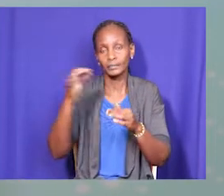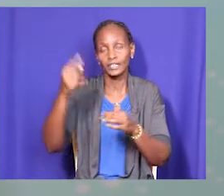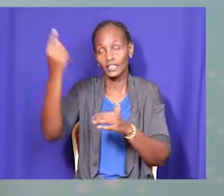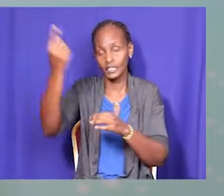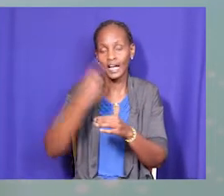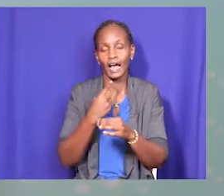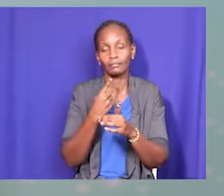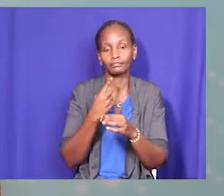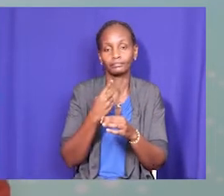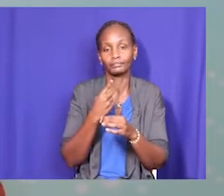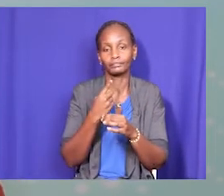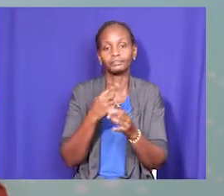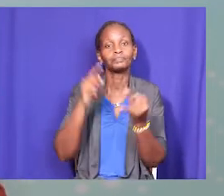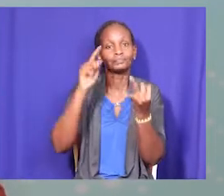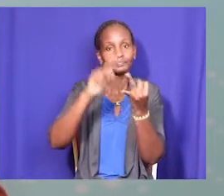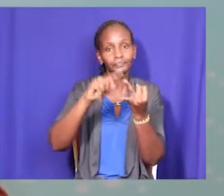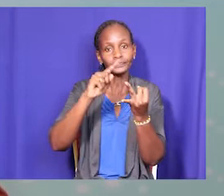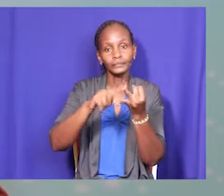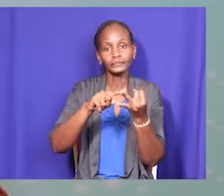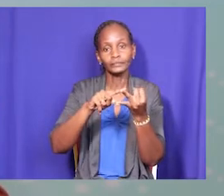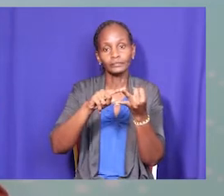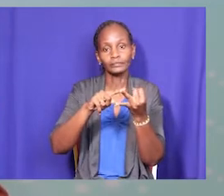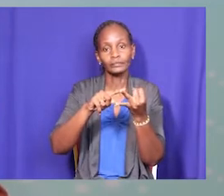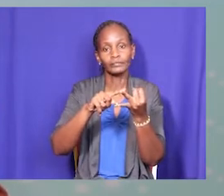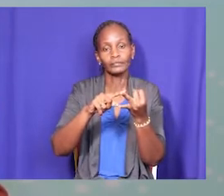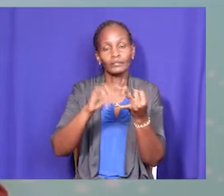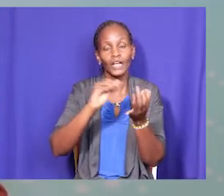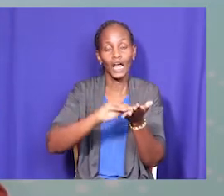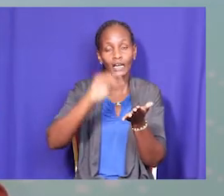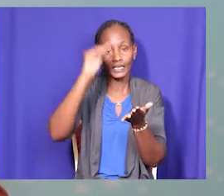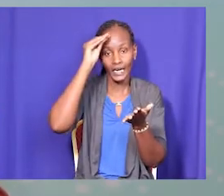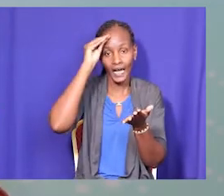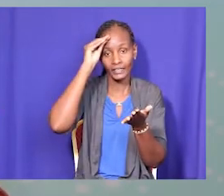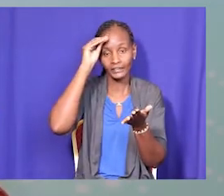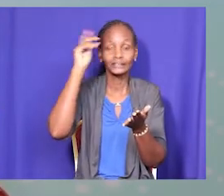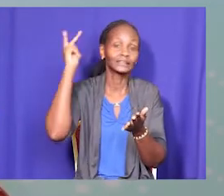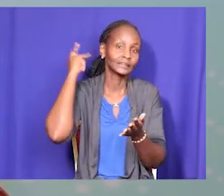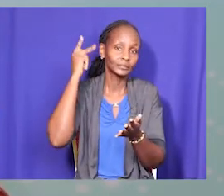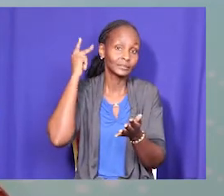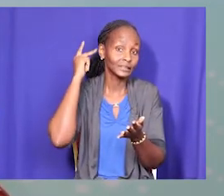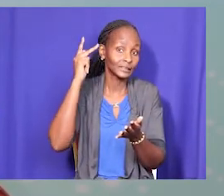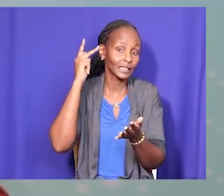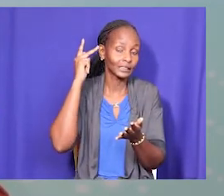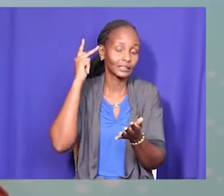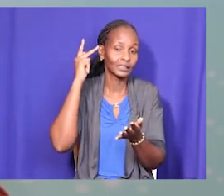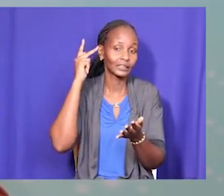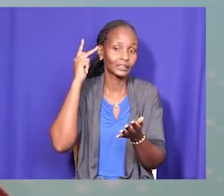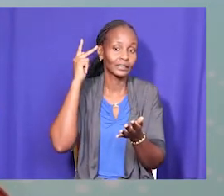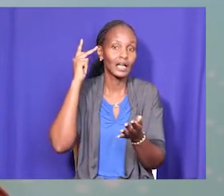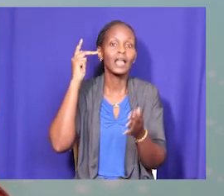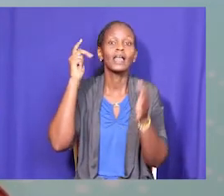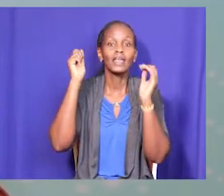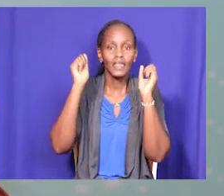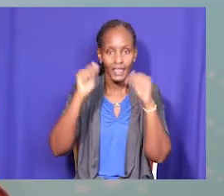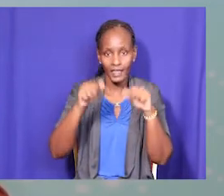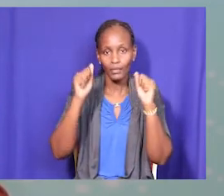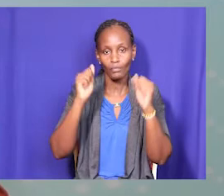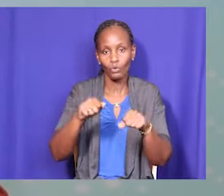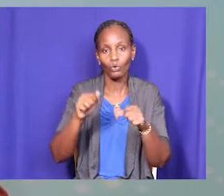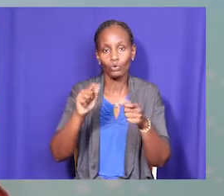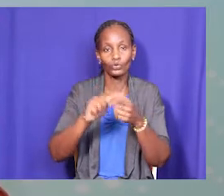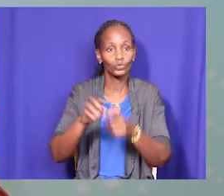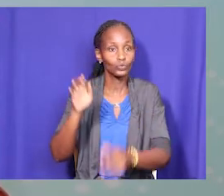The second thing that I learned is that Peter was able even